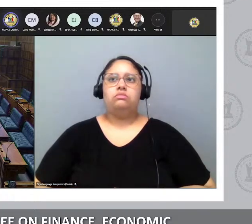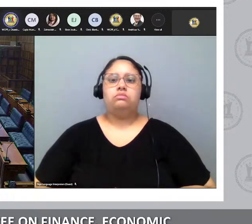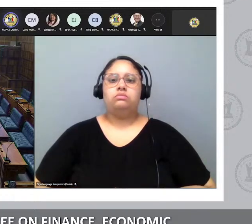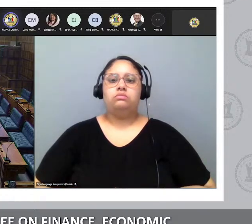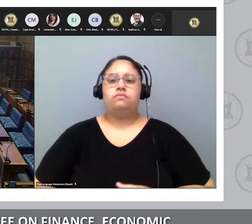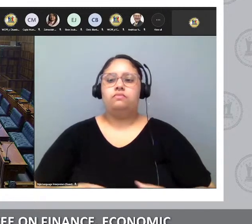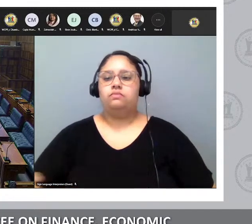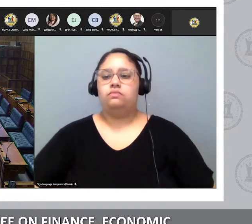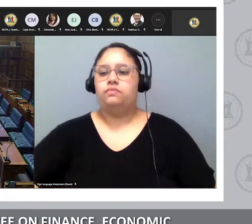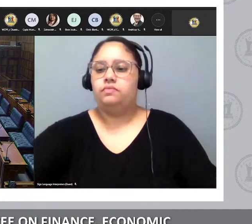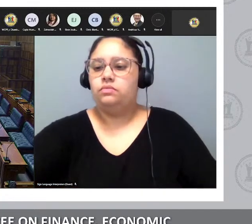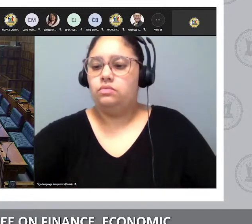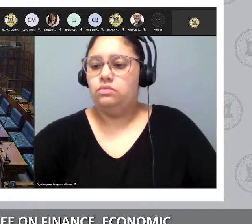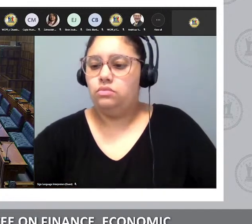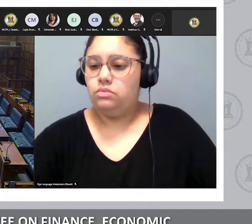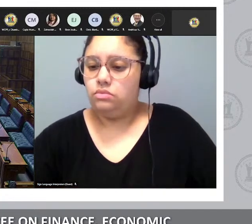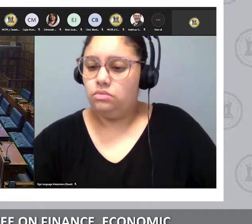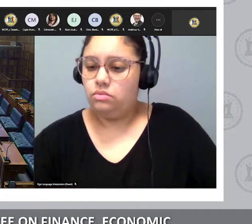thank